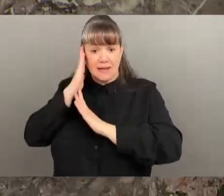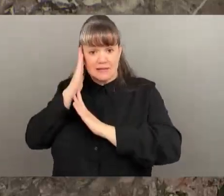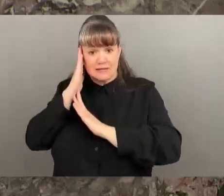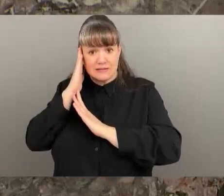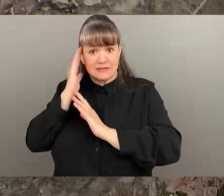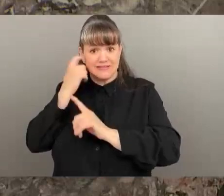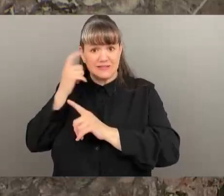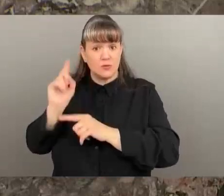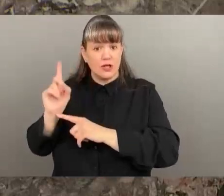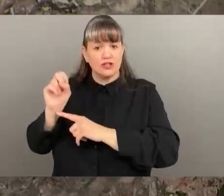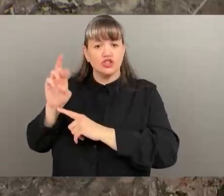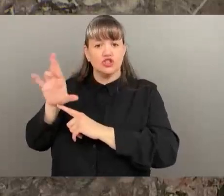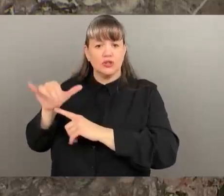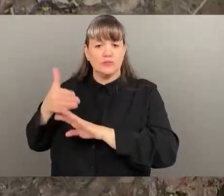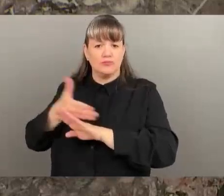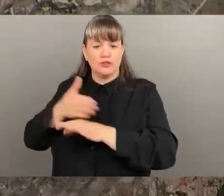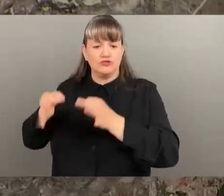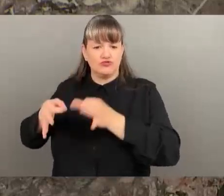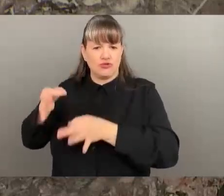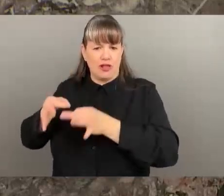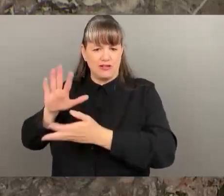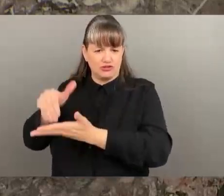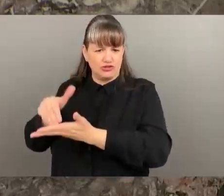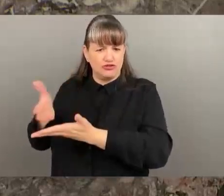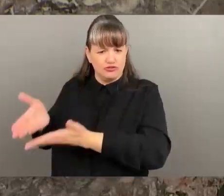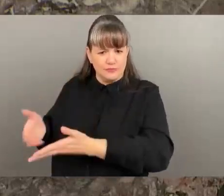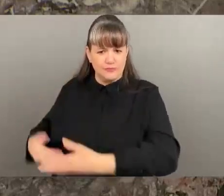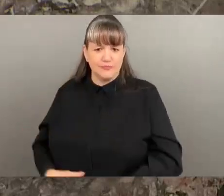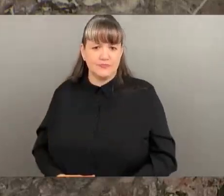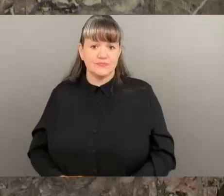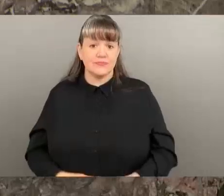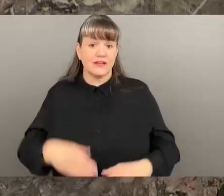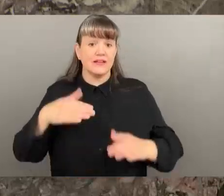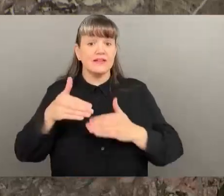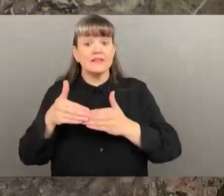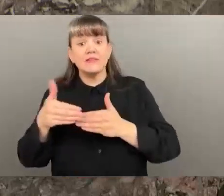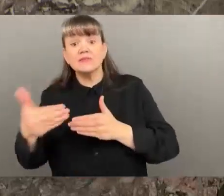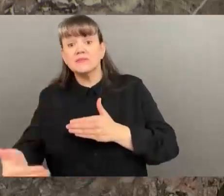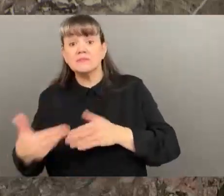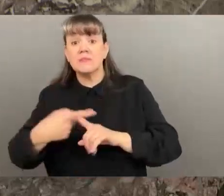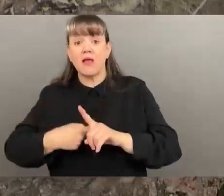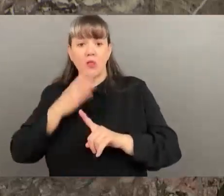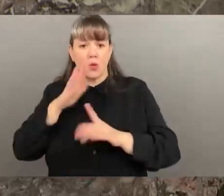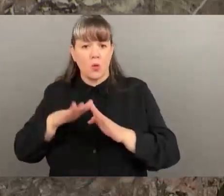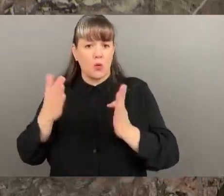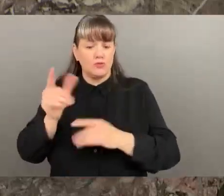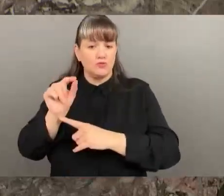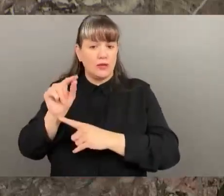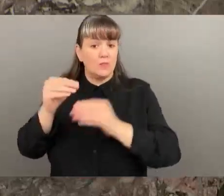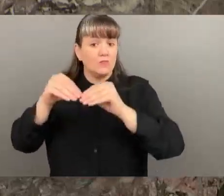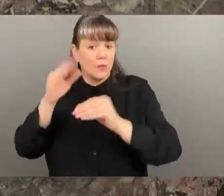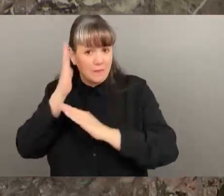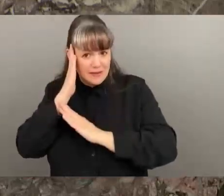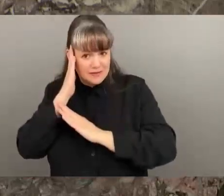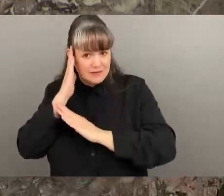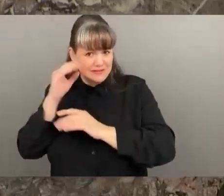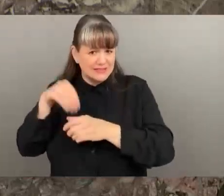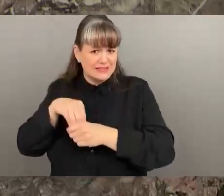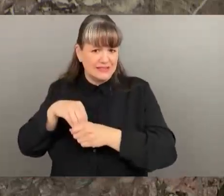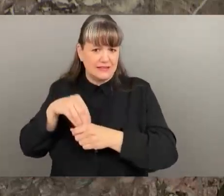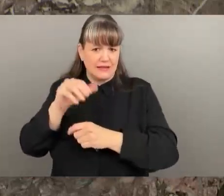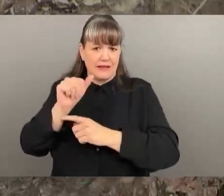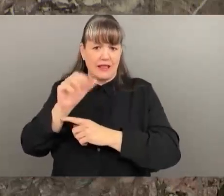opening approved homes, 20 more beds in Alouette in Maple Ridge. Mr. Speaker, that's why the Premier has committed to continue